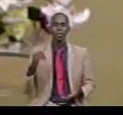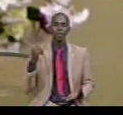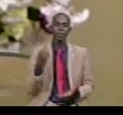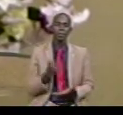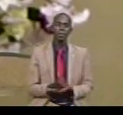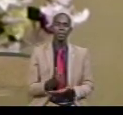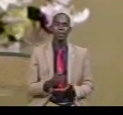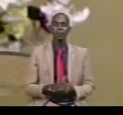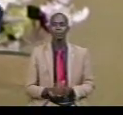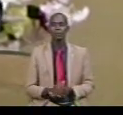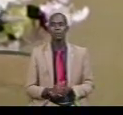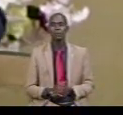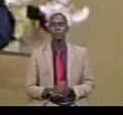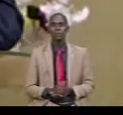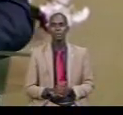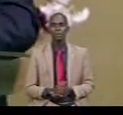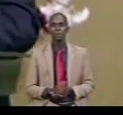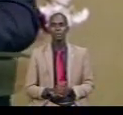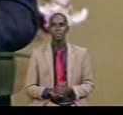Amen.